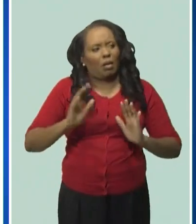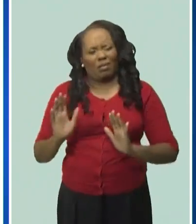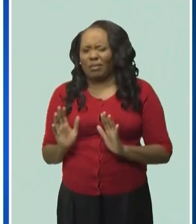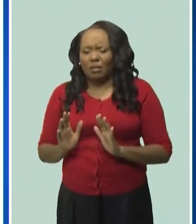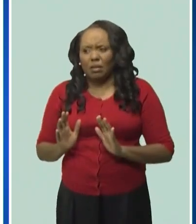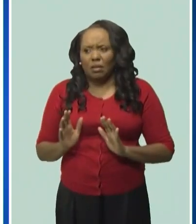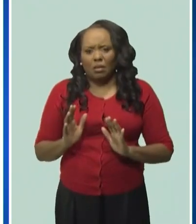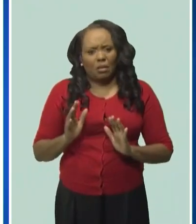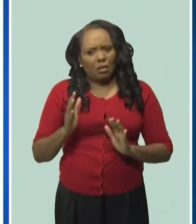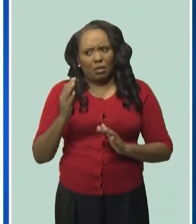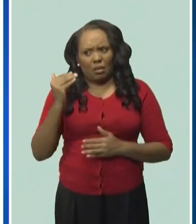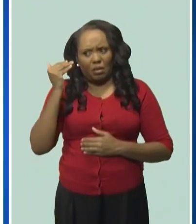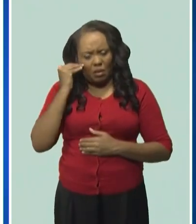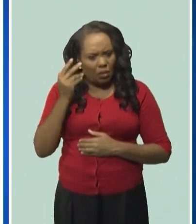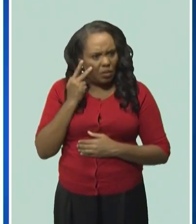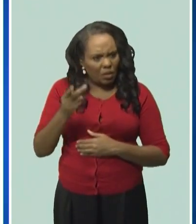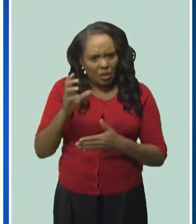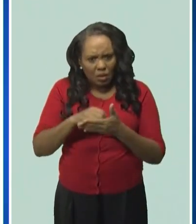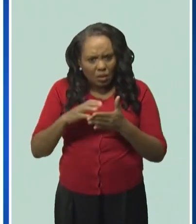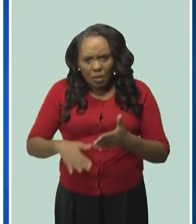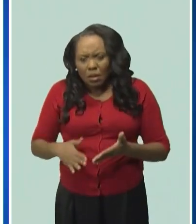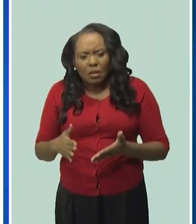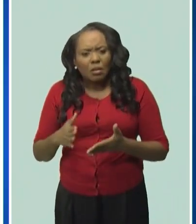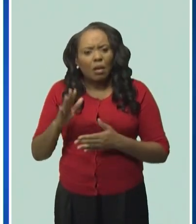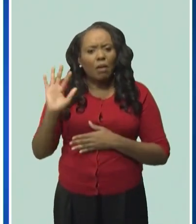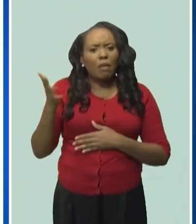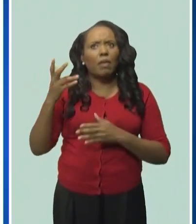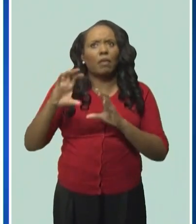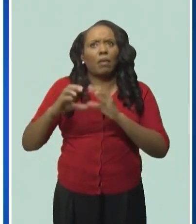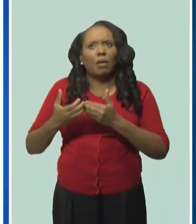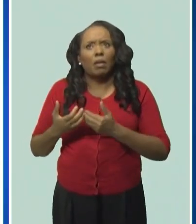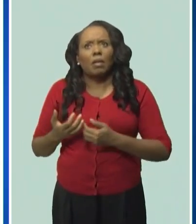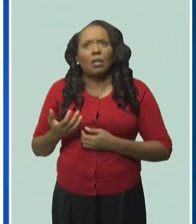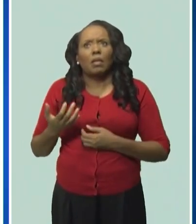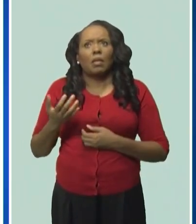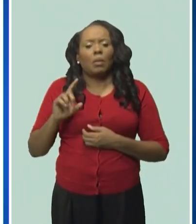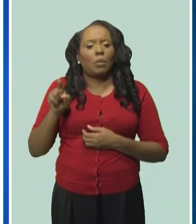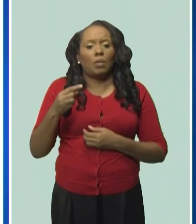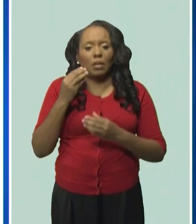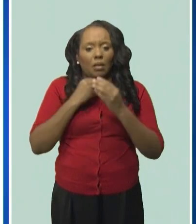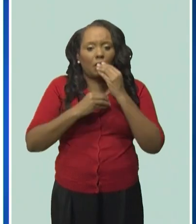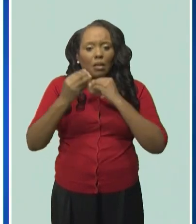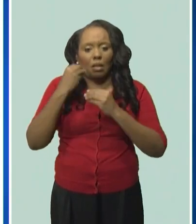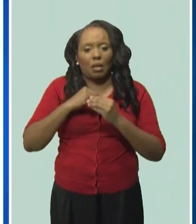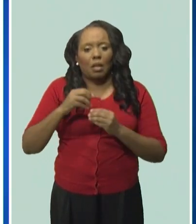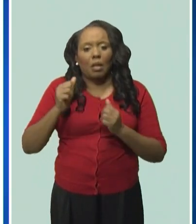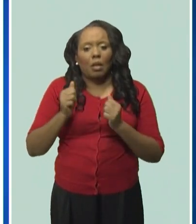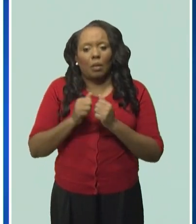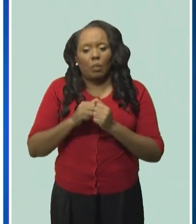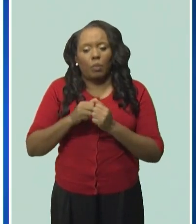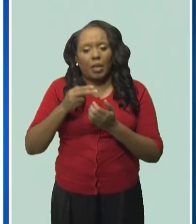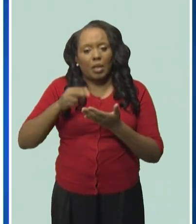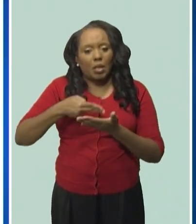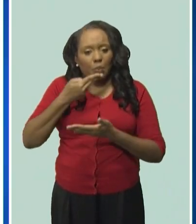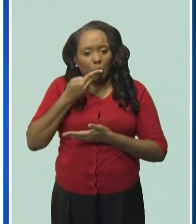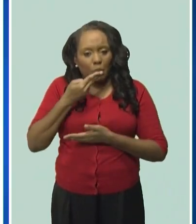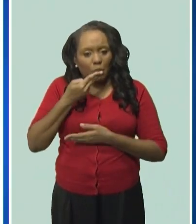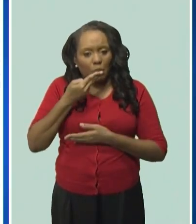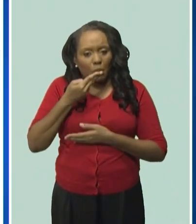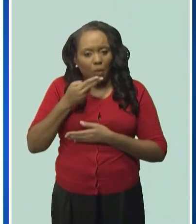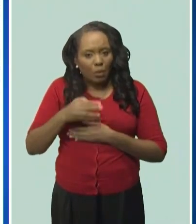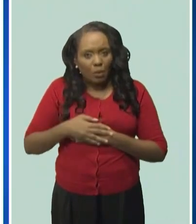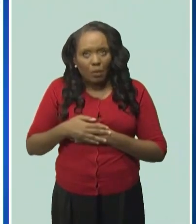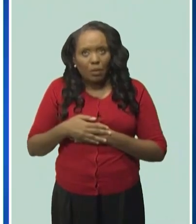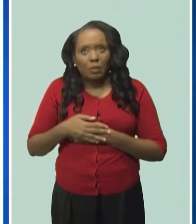this is returning fifth farmers, and they are still only eating with a spoon. Michael Chen, who wants to become a